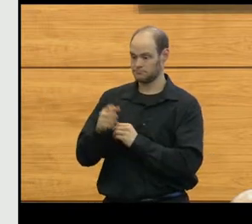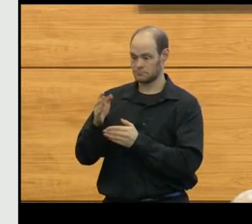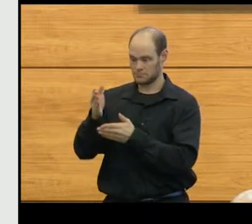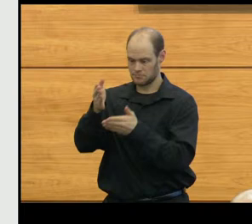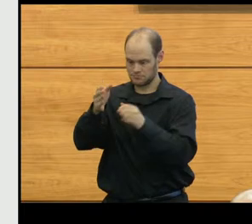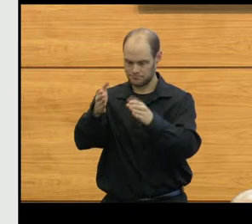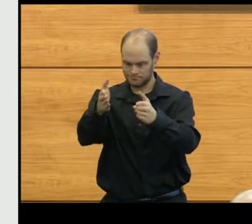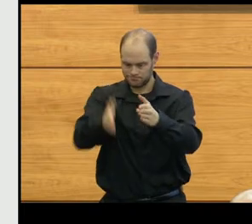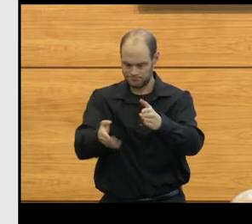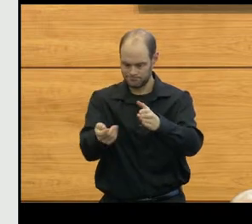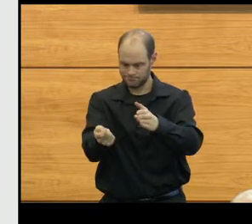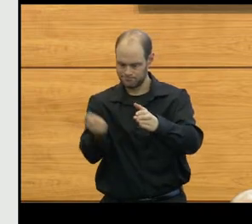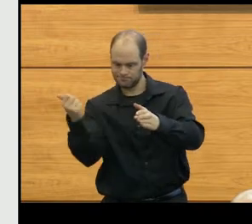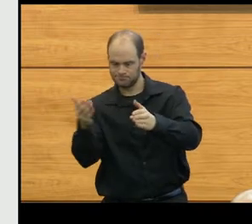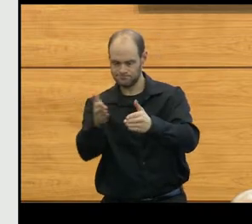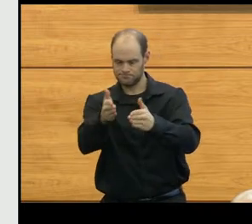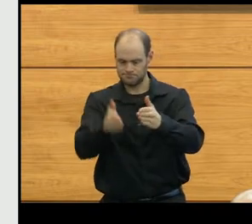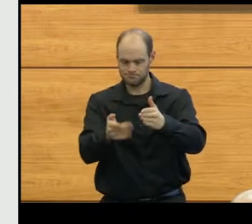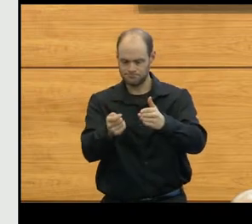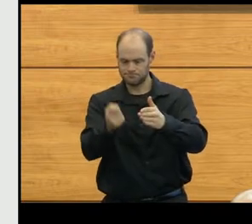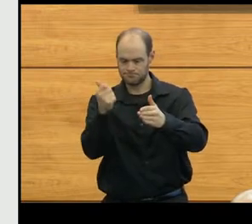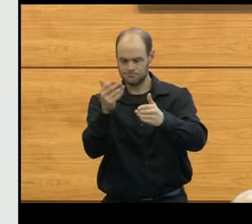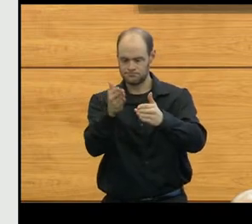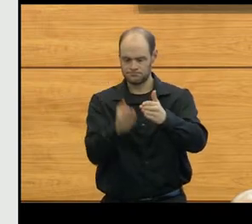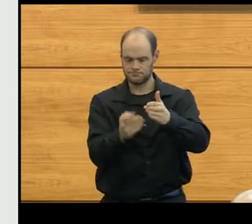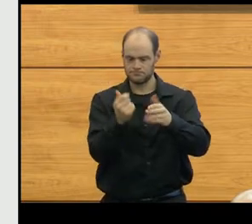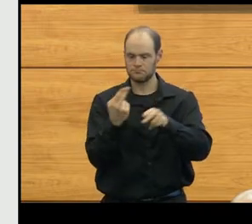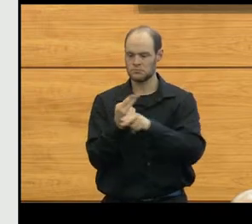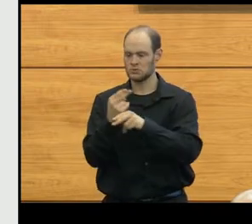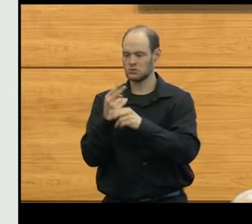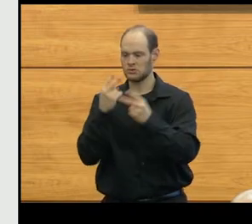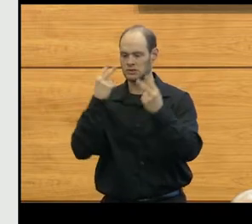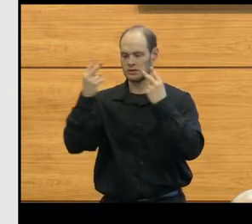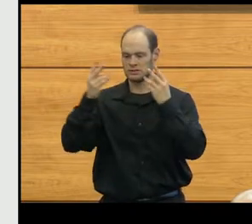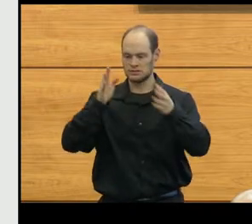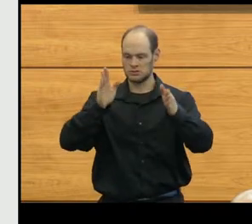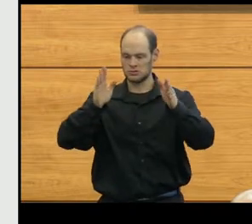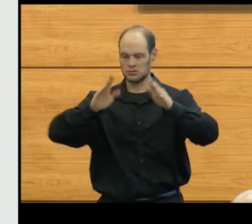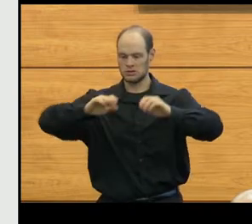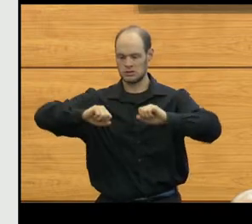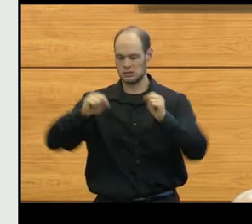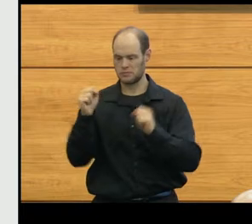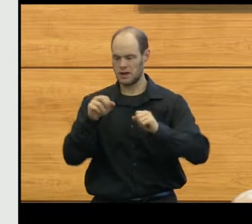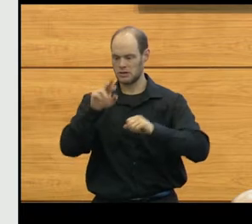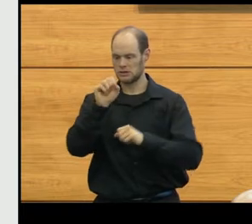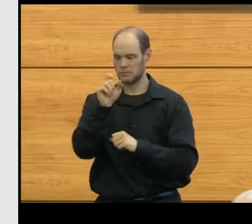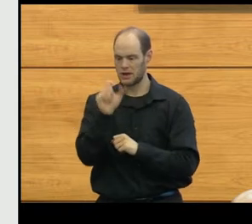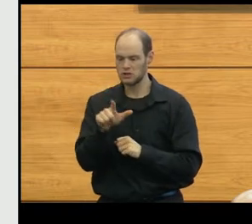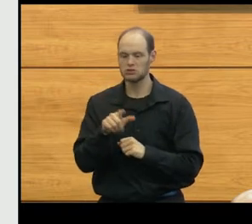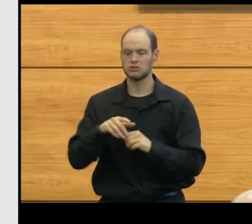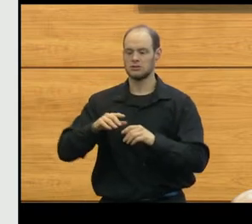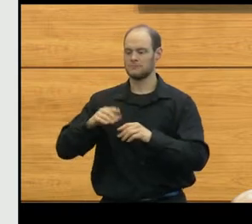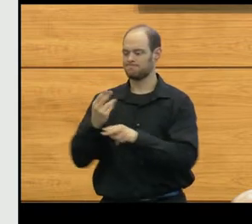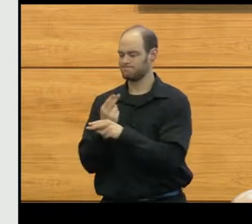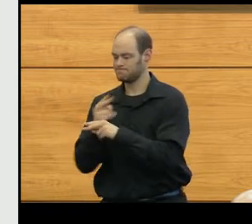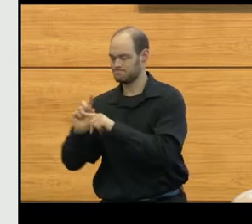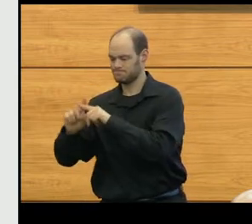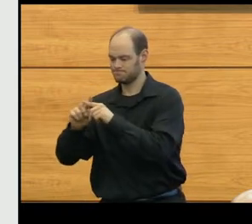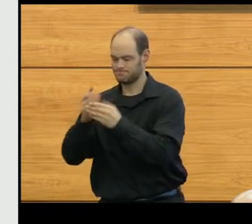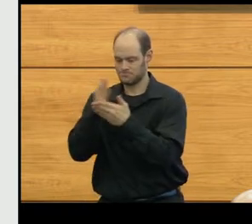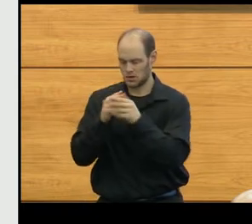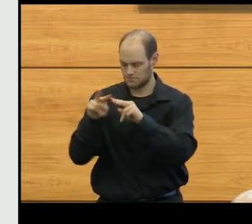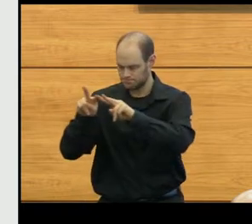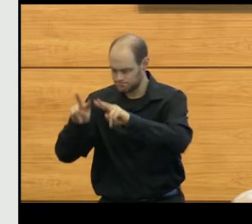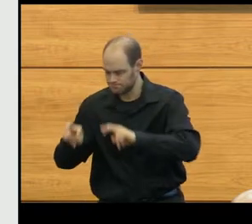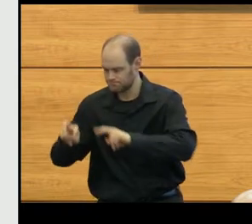sections so that we can actually use spatial transcriptomics to be able to assess various aspects of the